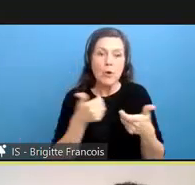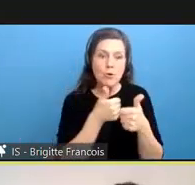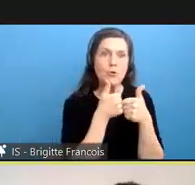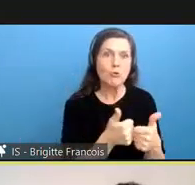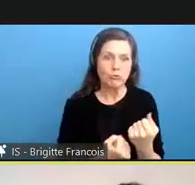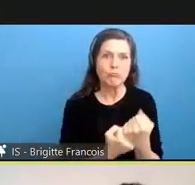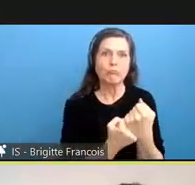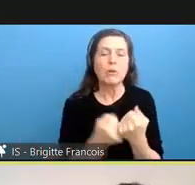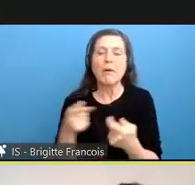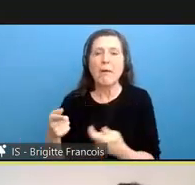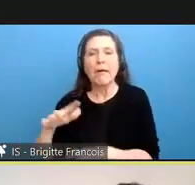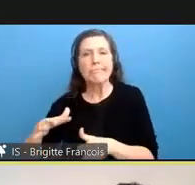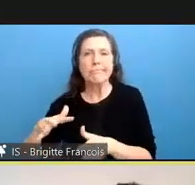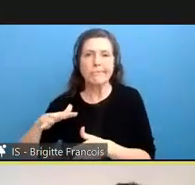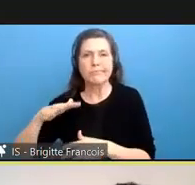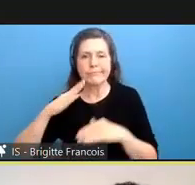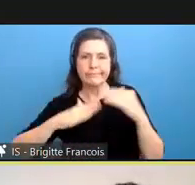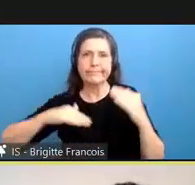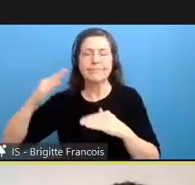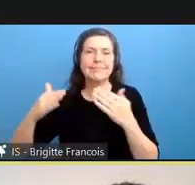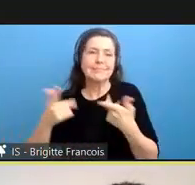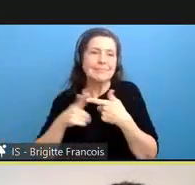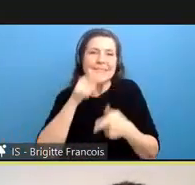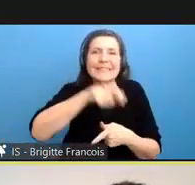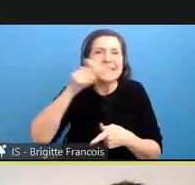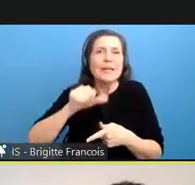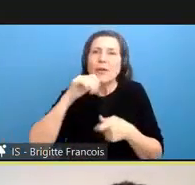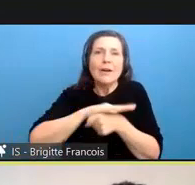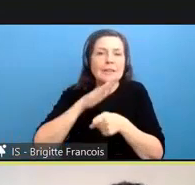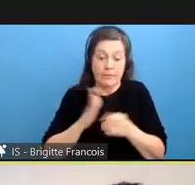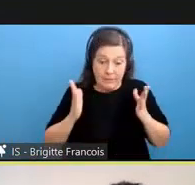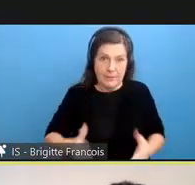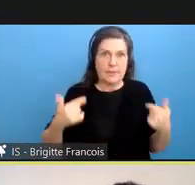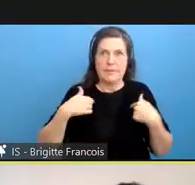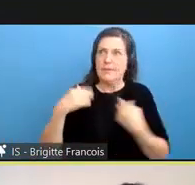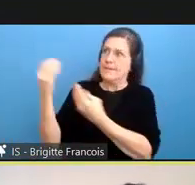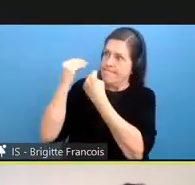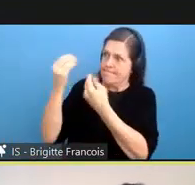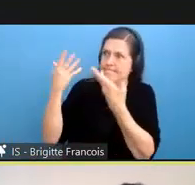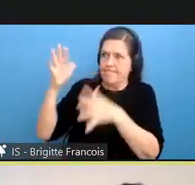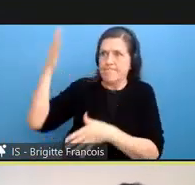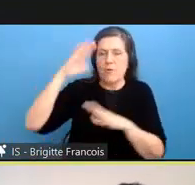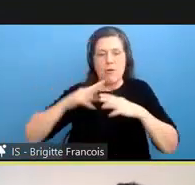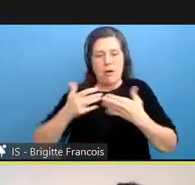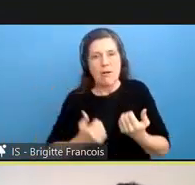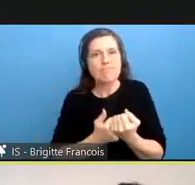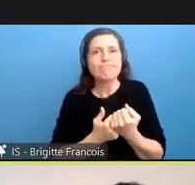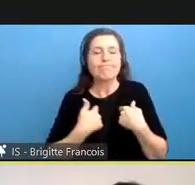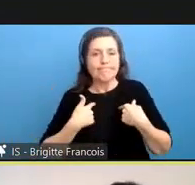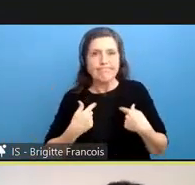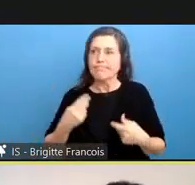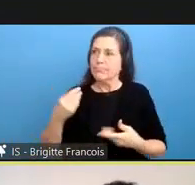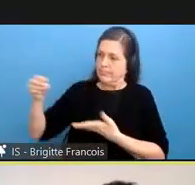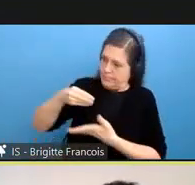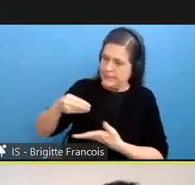the manpower isn't enough to be addressing these, to provide the